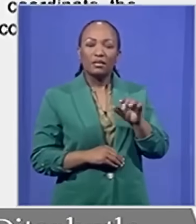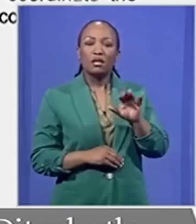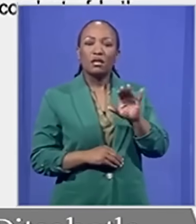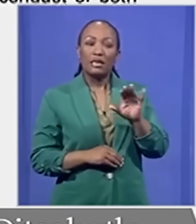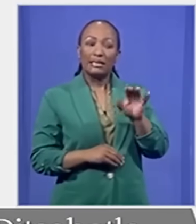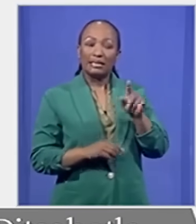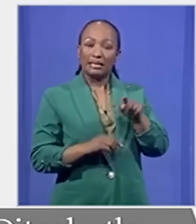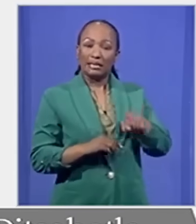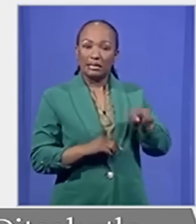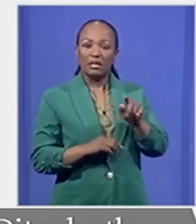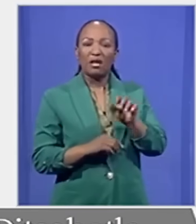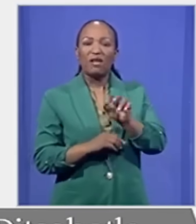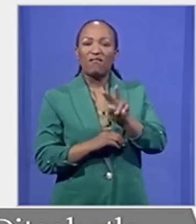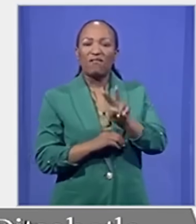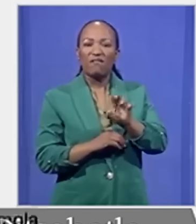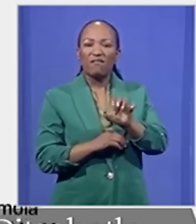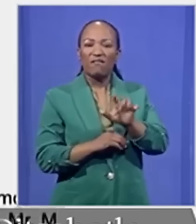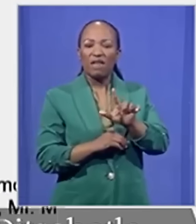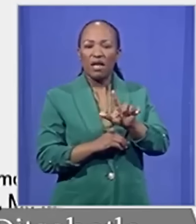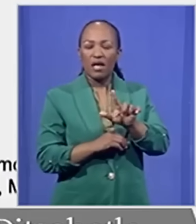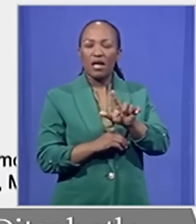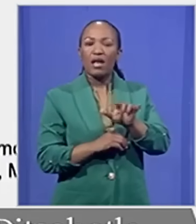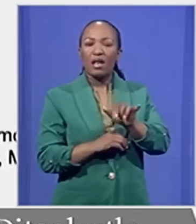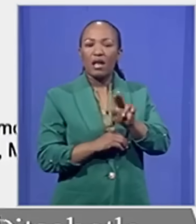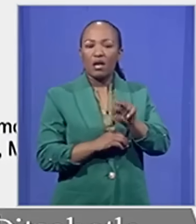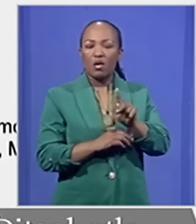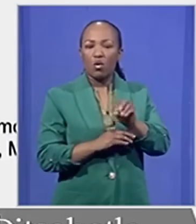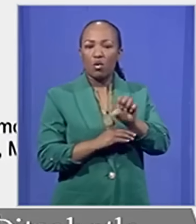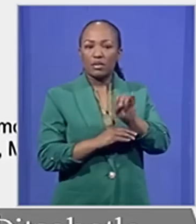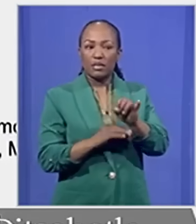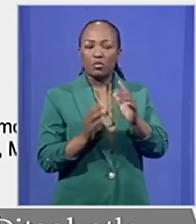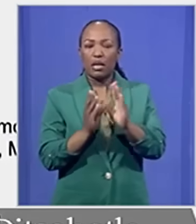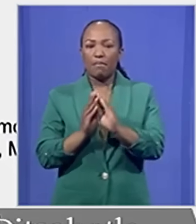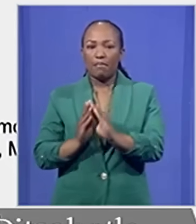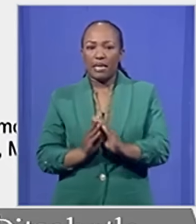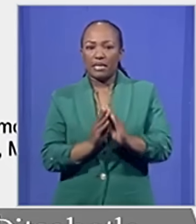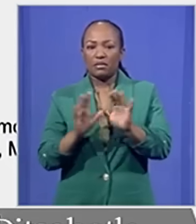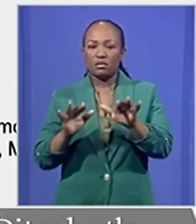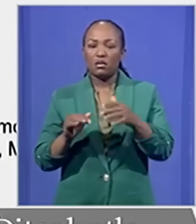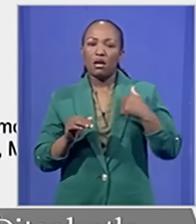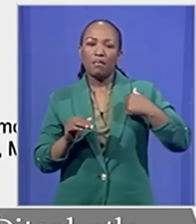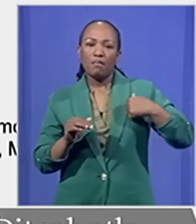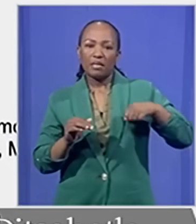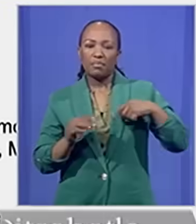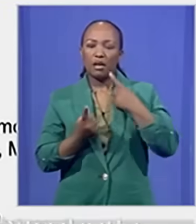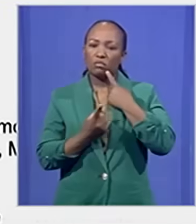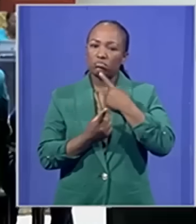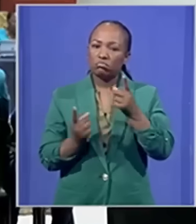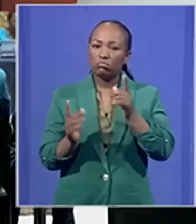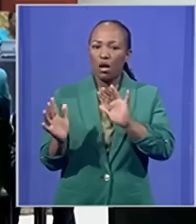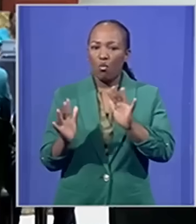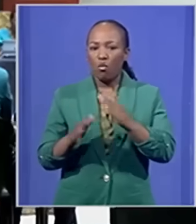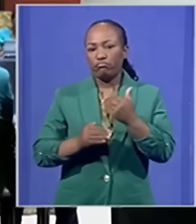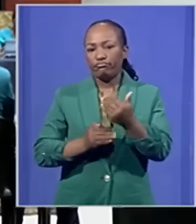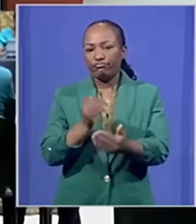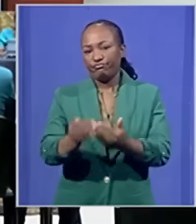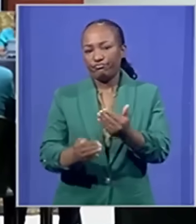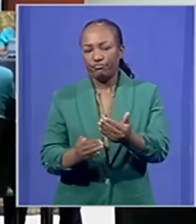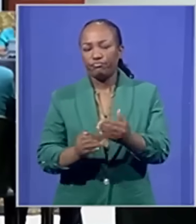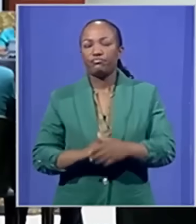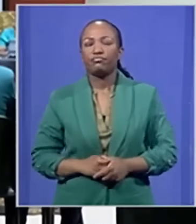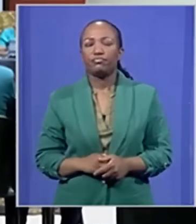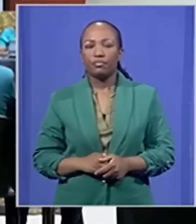le batlhankela ba puso ya profense le mmasepala go ba itsise gore tsereganyo eno e tla tsamaisiwa jang.